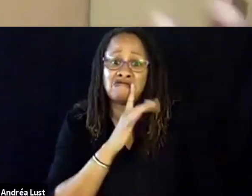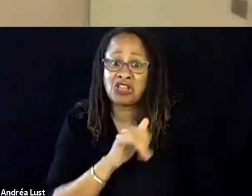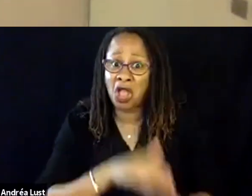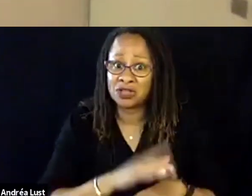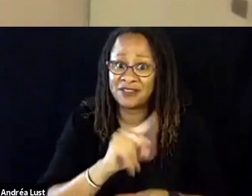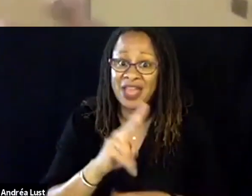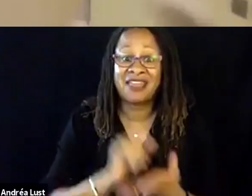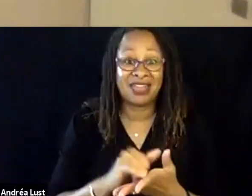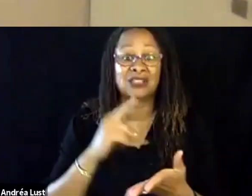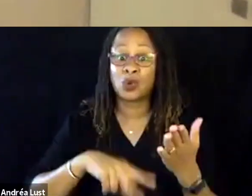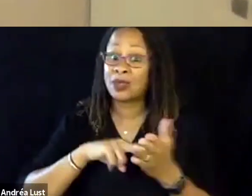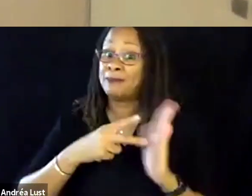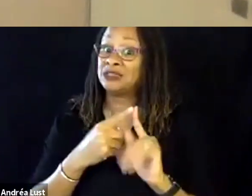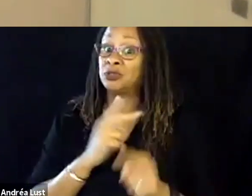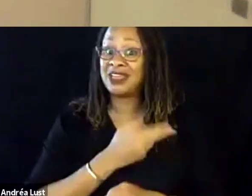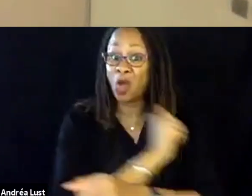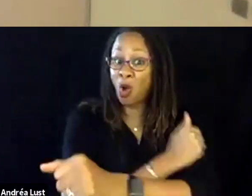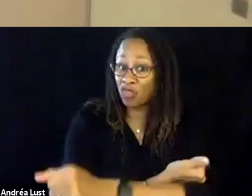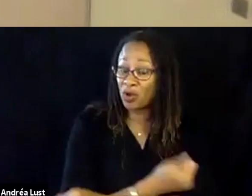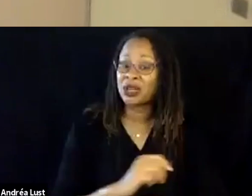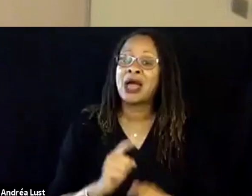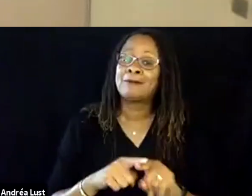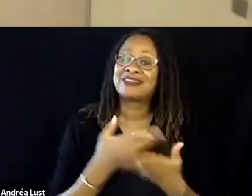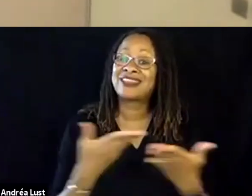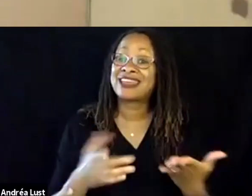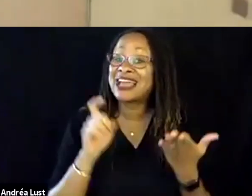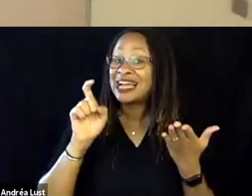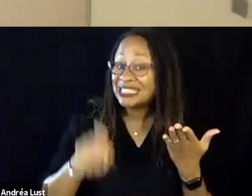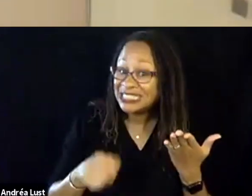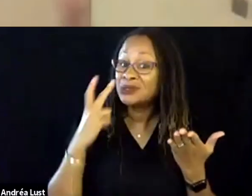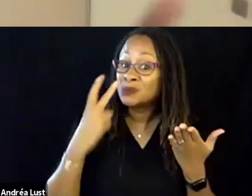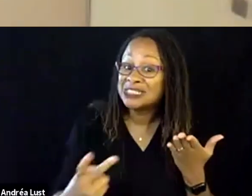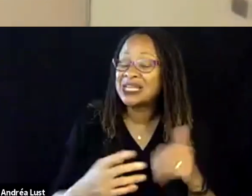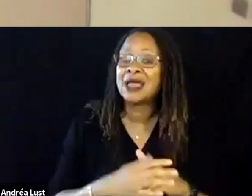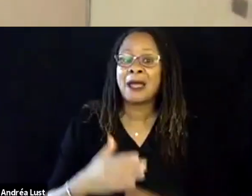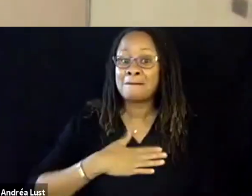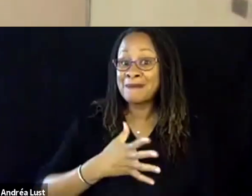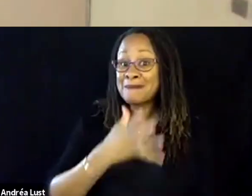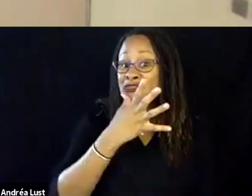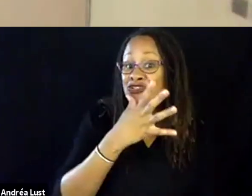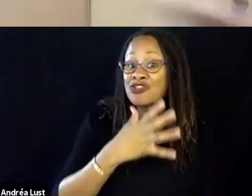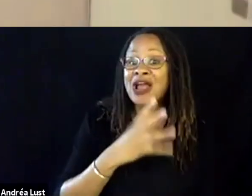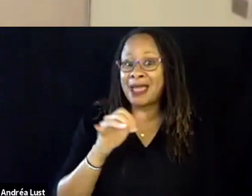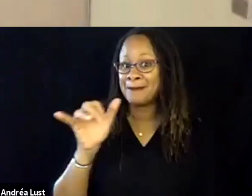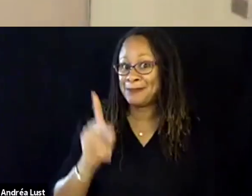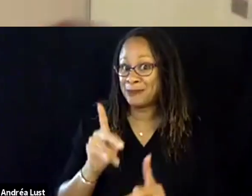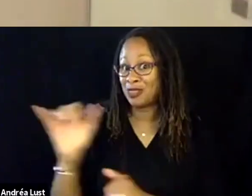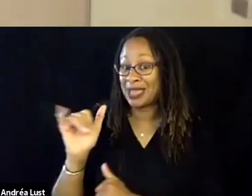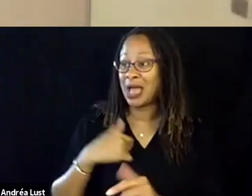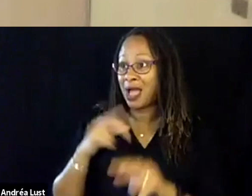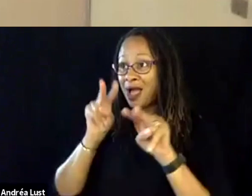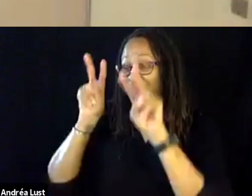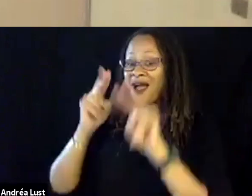what law meant to me, authority. But the thing that I needed to see was my mother and people like who I admire,